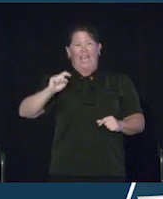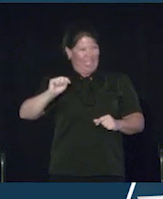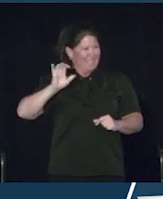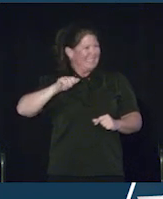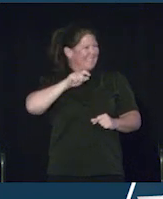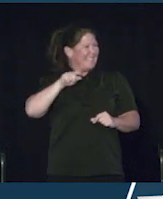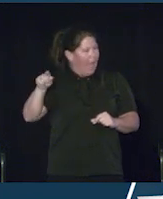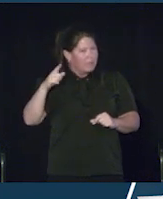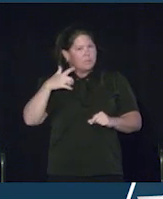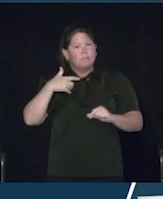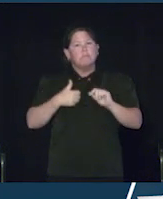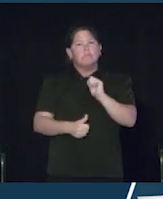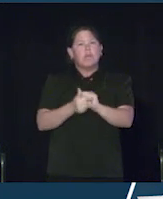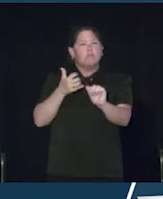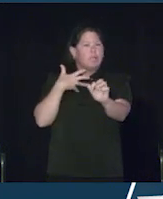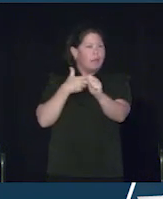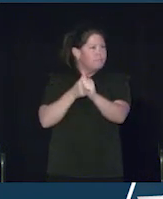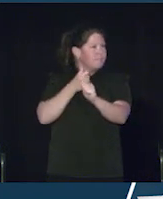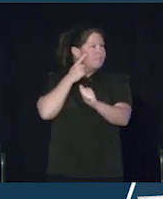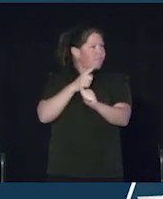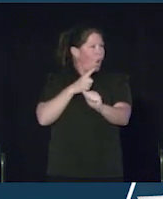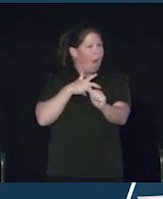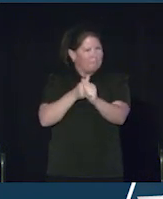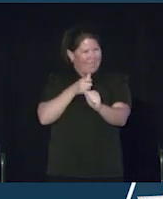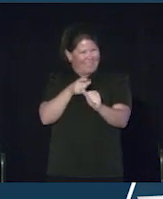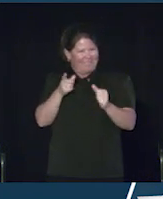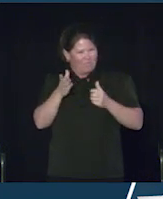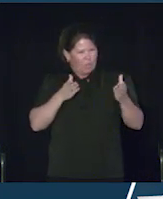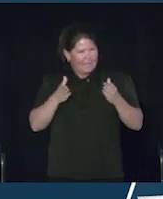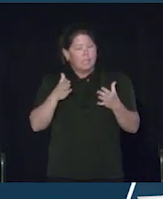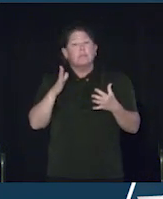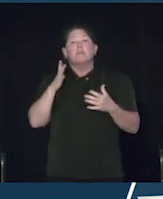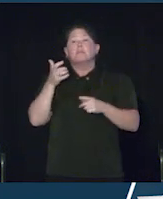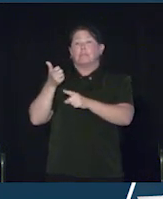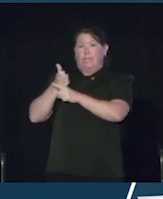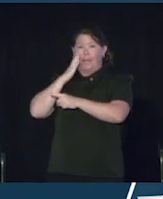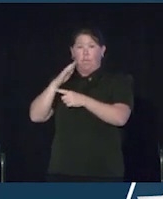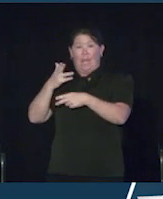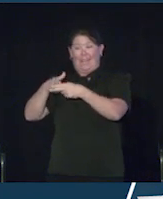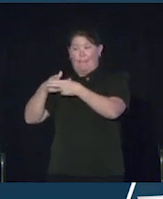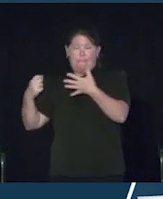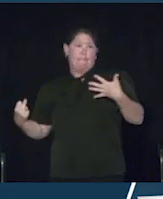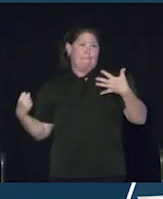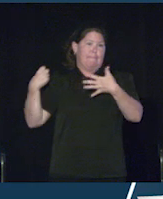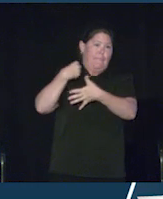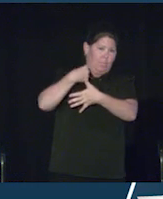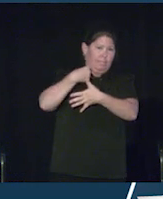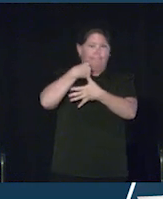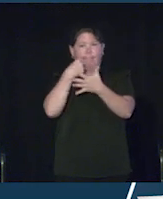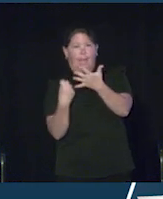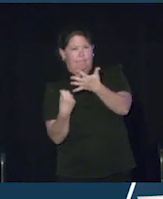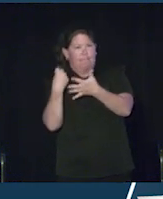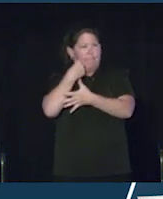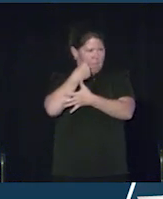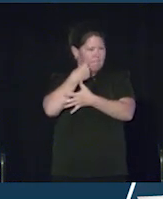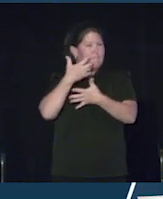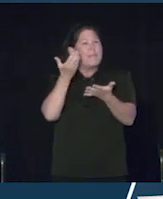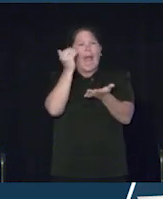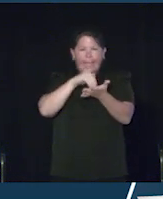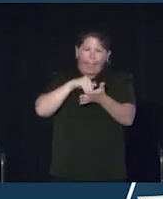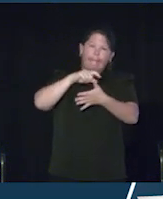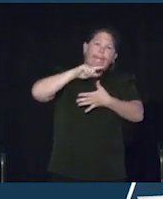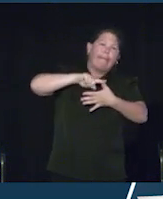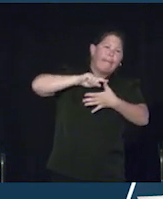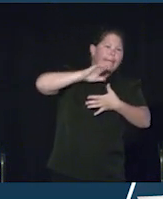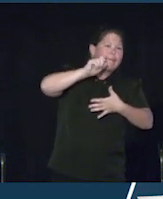obtaining services. They go into the priority categories, and I mentioned earlier, category 1 is those who are homeless, danger to self